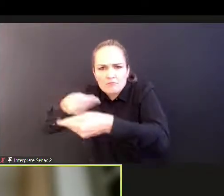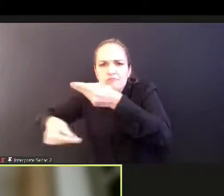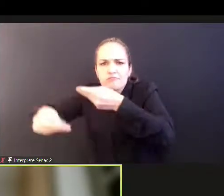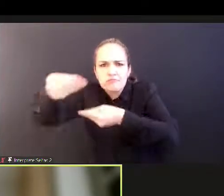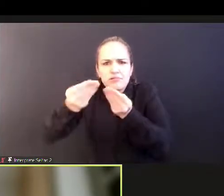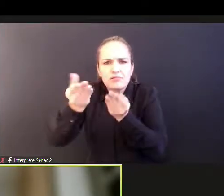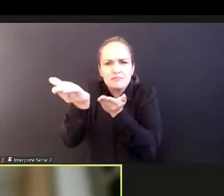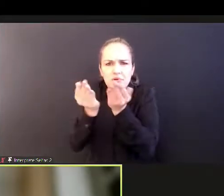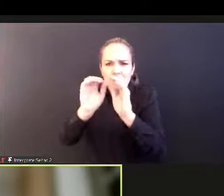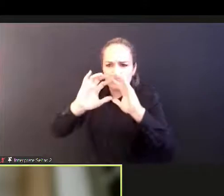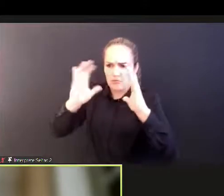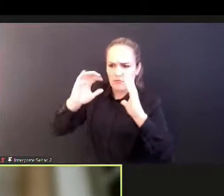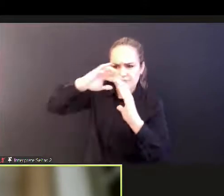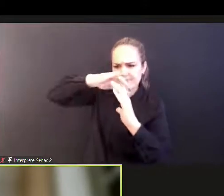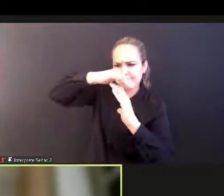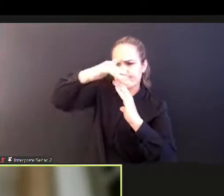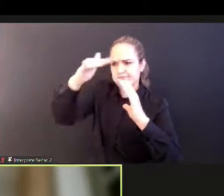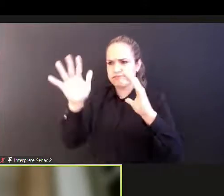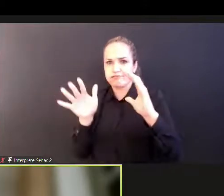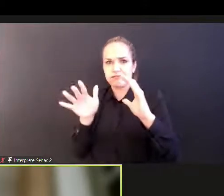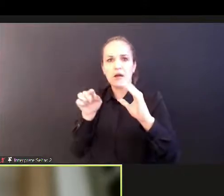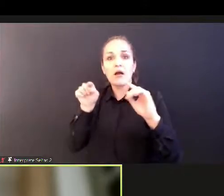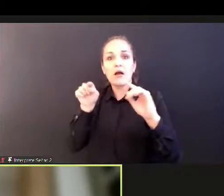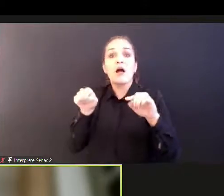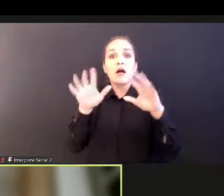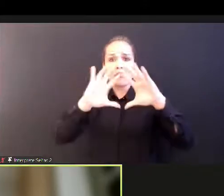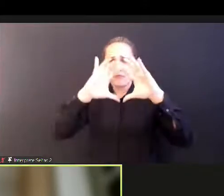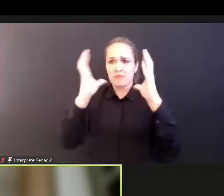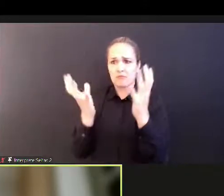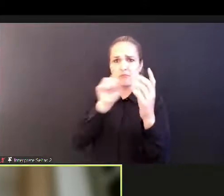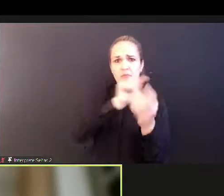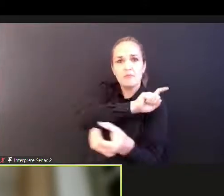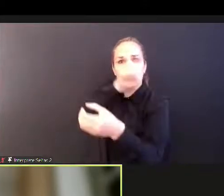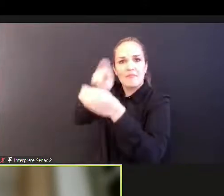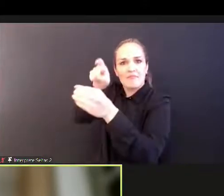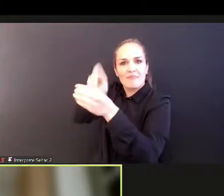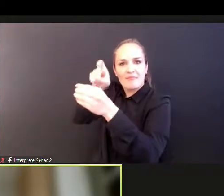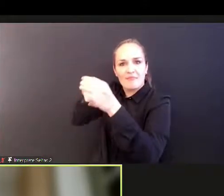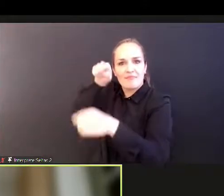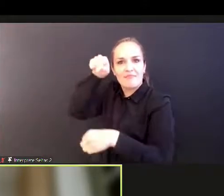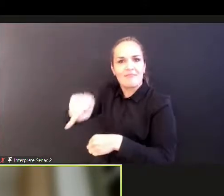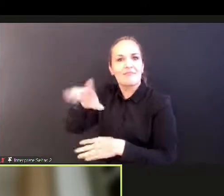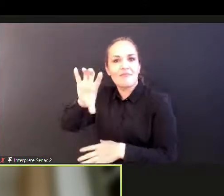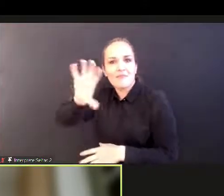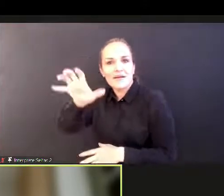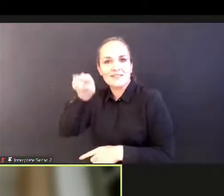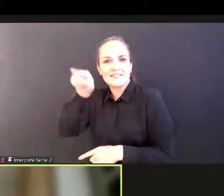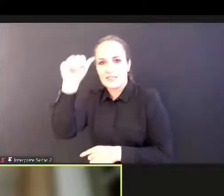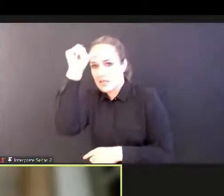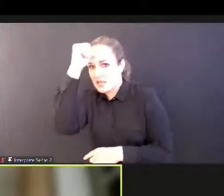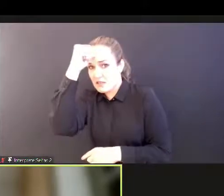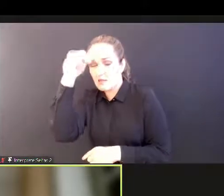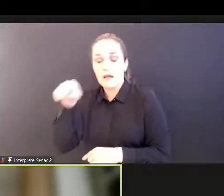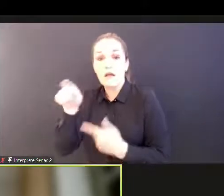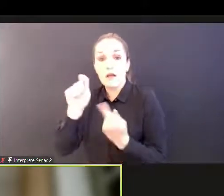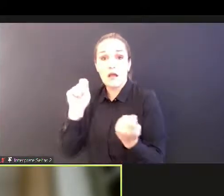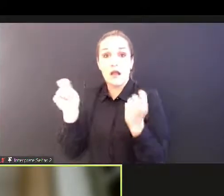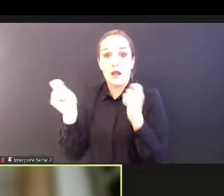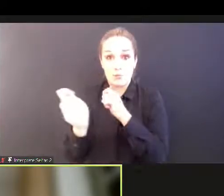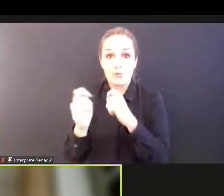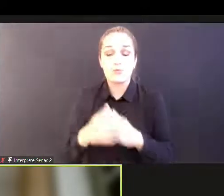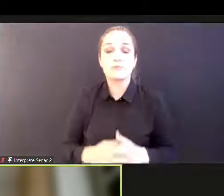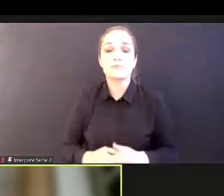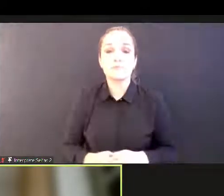subscriber base in overseas markets. So we are kind of seeing, in this country at least, a shift from call center and routine BPO services to